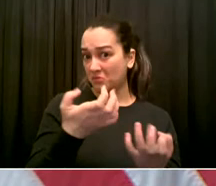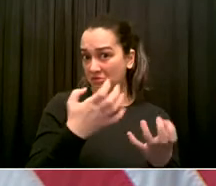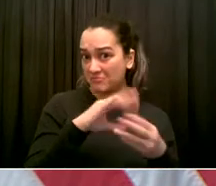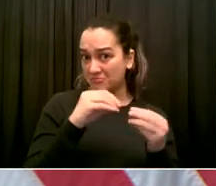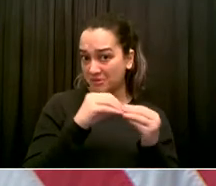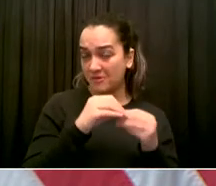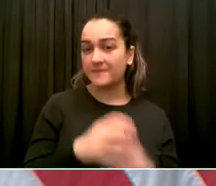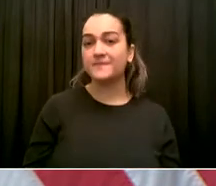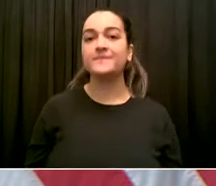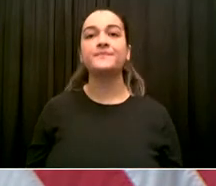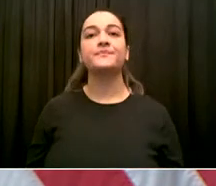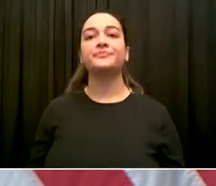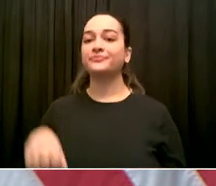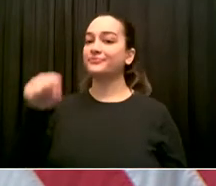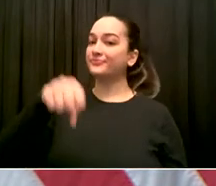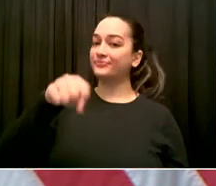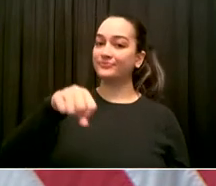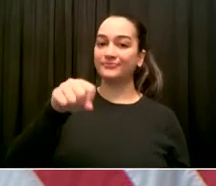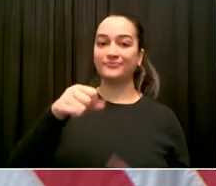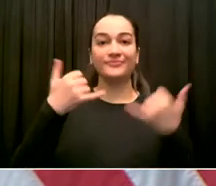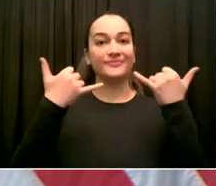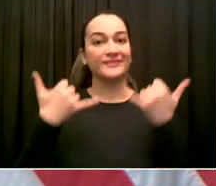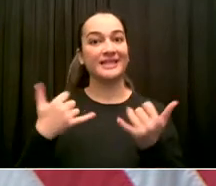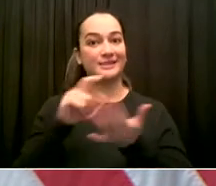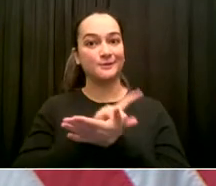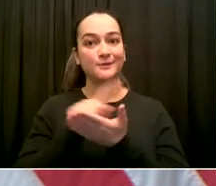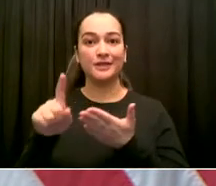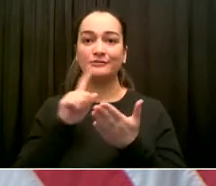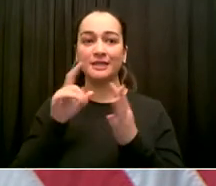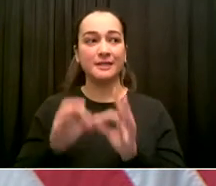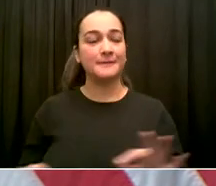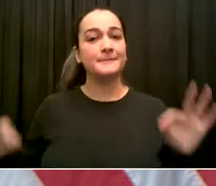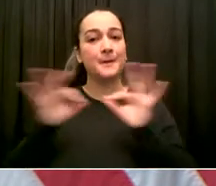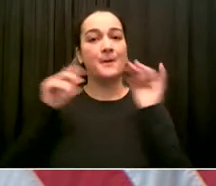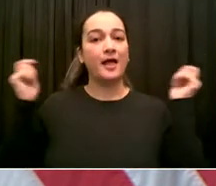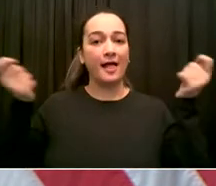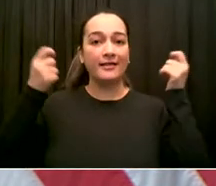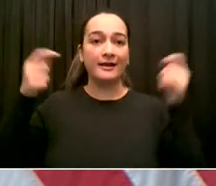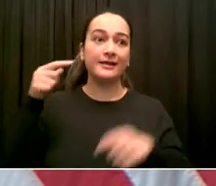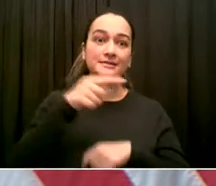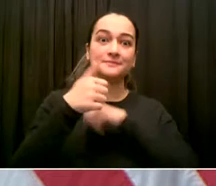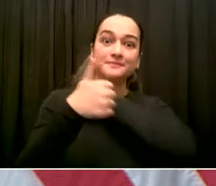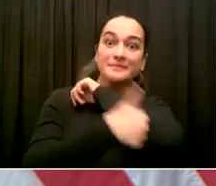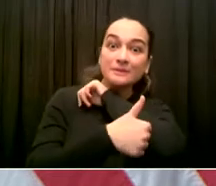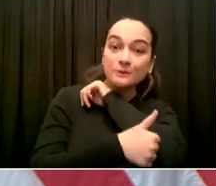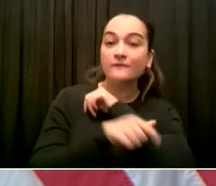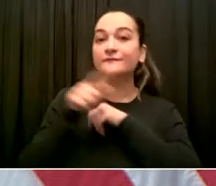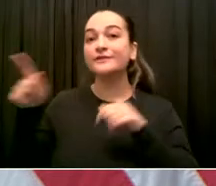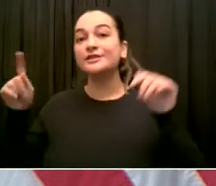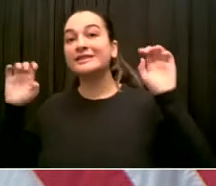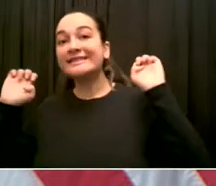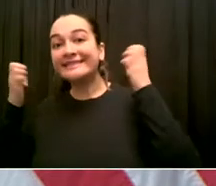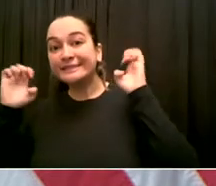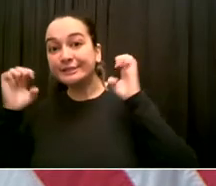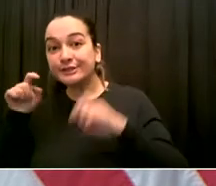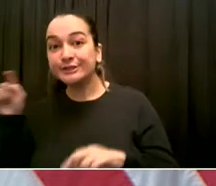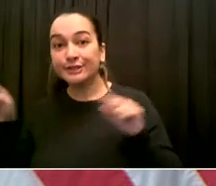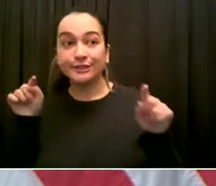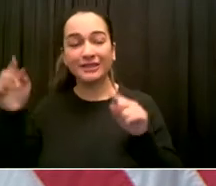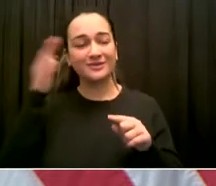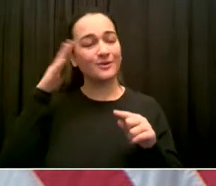you're celebrating Passover or Easter, I wish you a joyful, but most importantly, a healthy